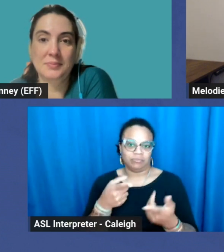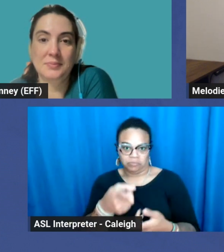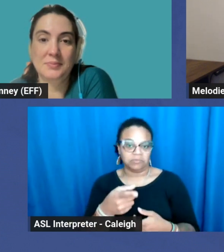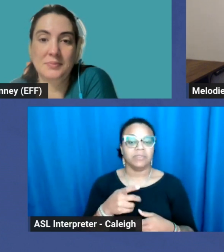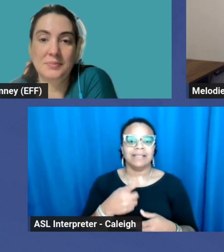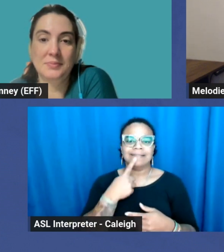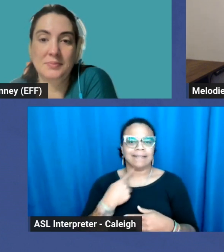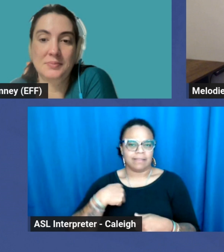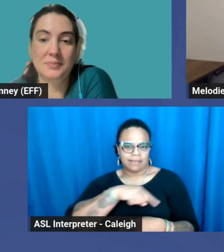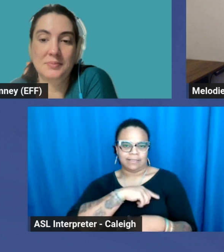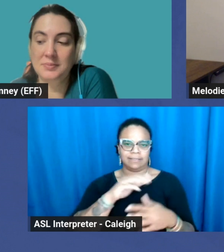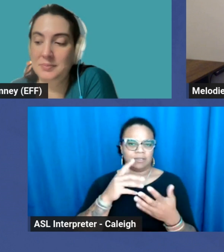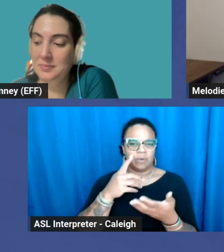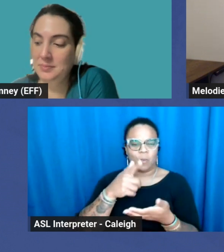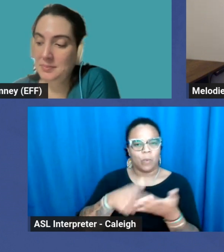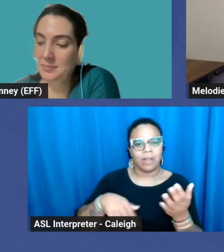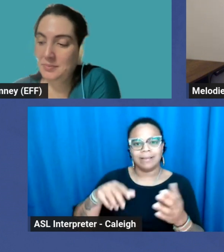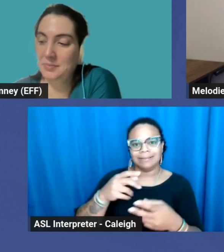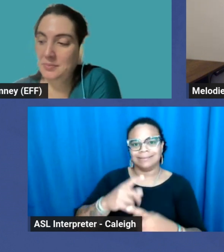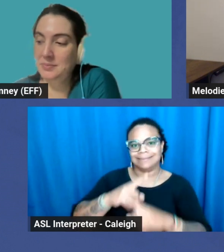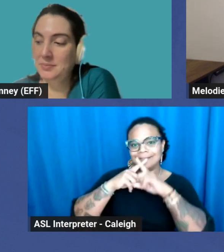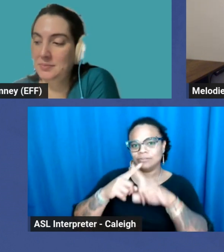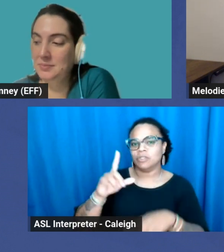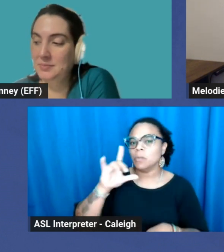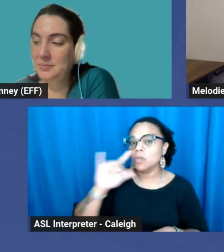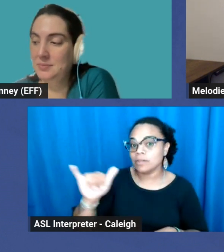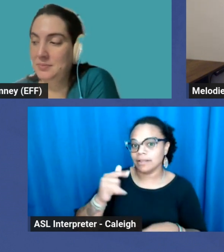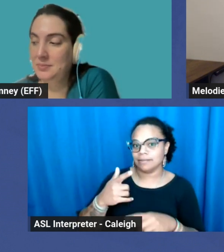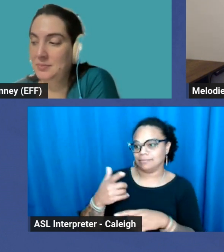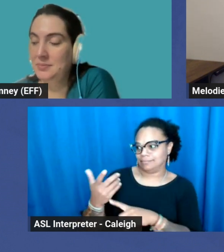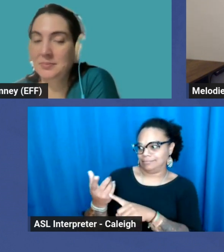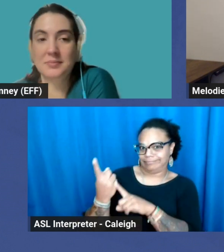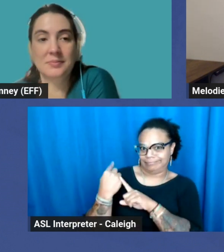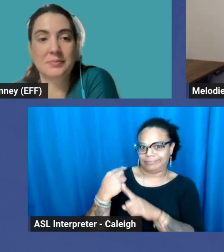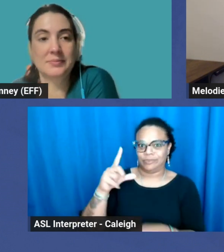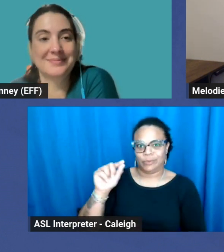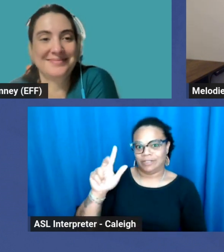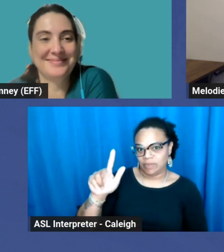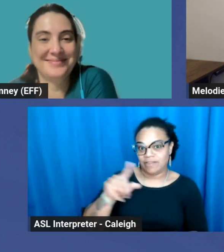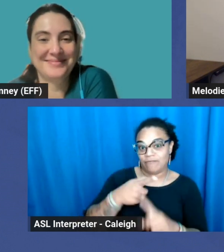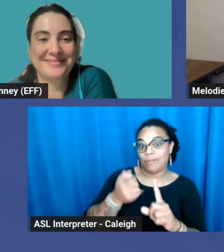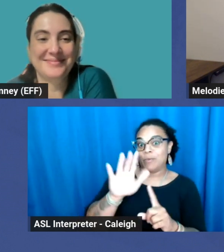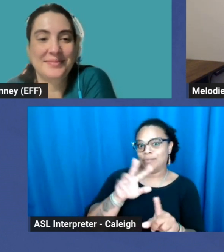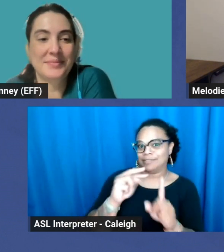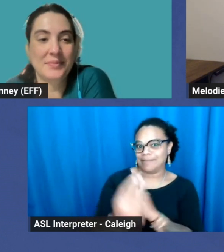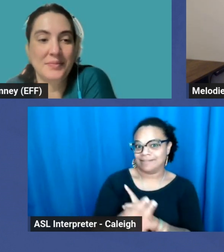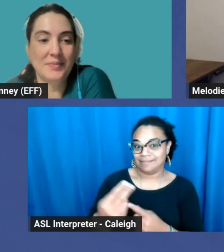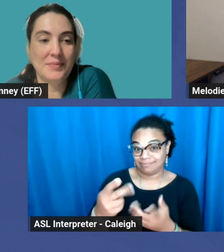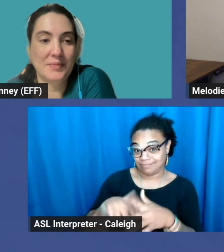in 2023 from your vantage point. And India, I'll start with you.